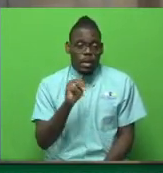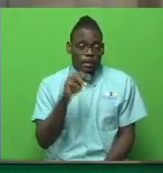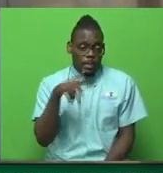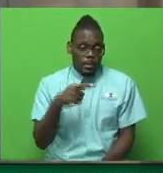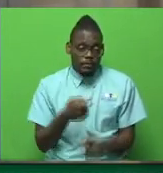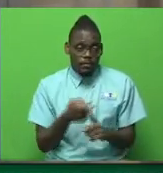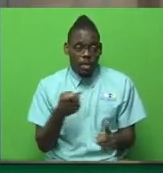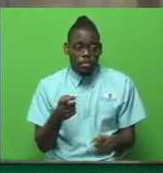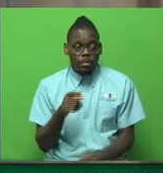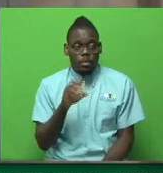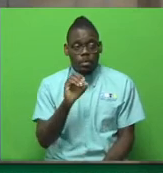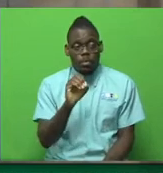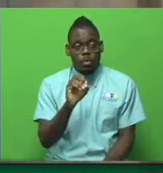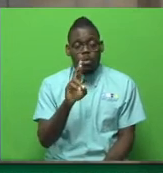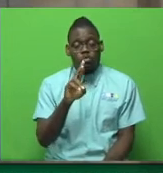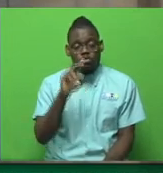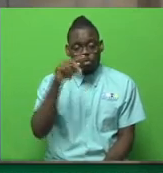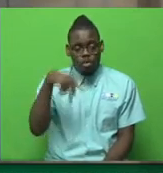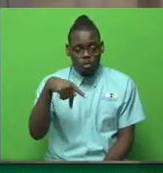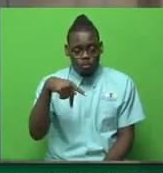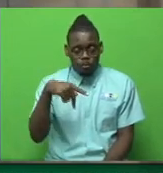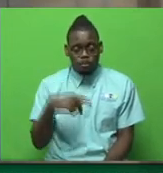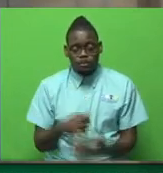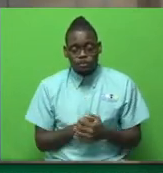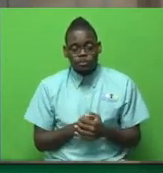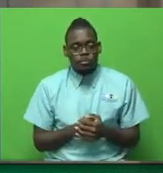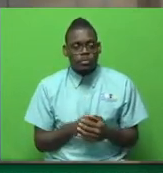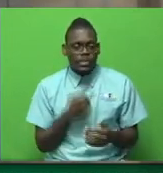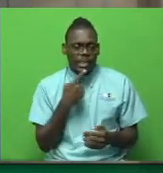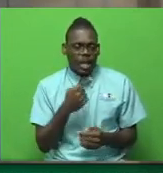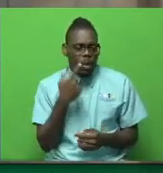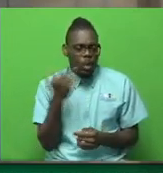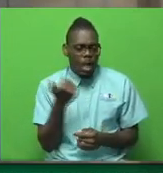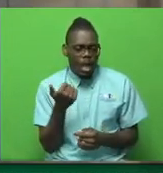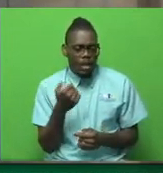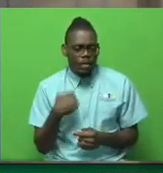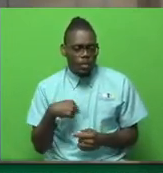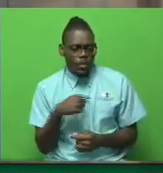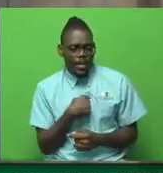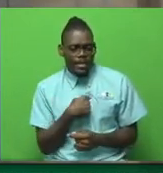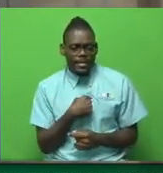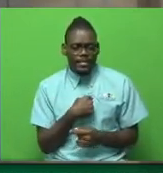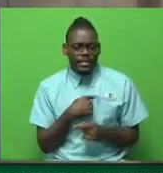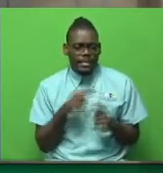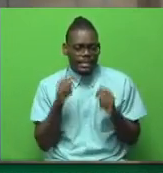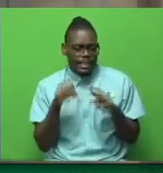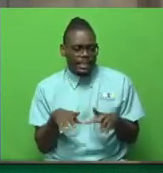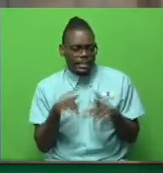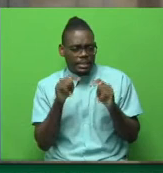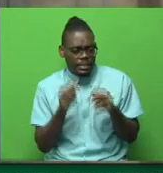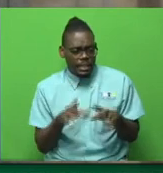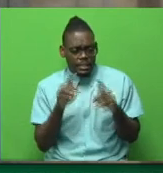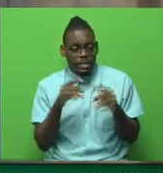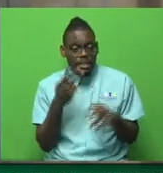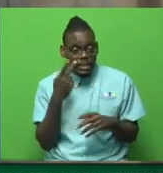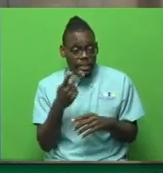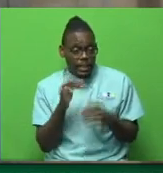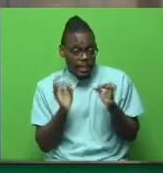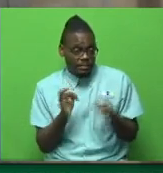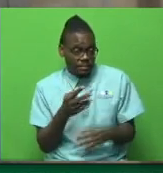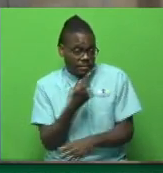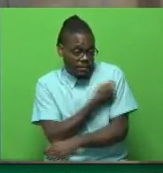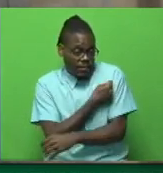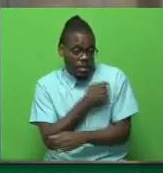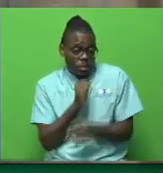want to respond or enter the public debate into that statement reason being I did not want to add it's a